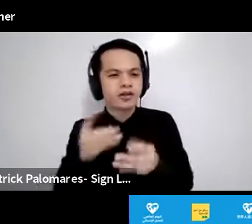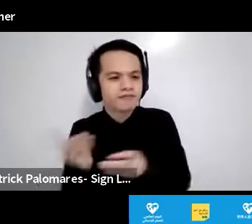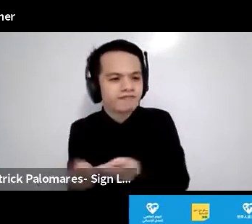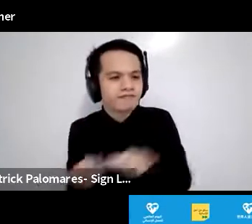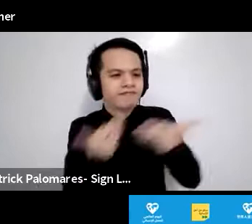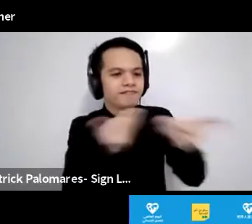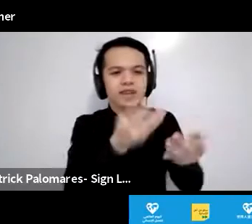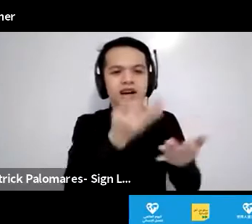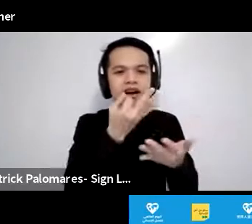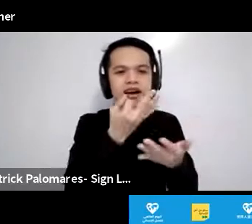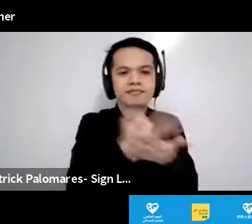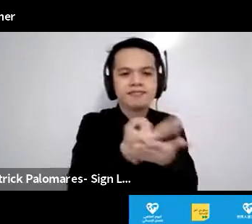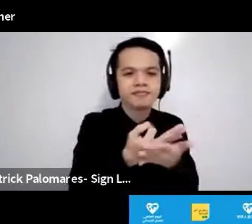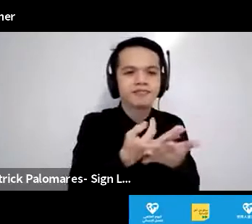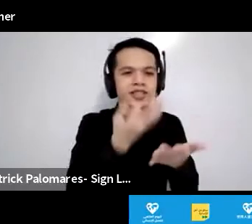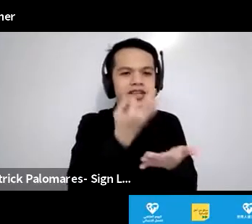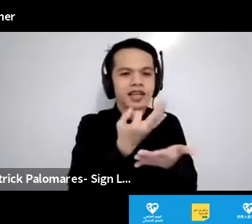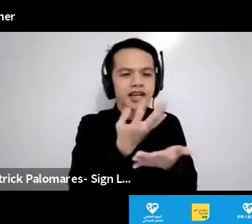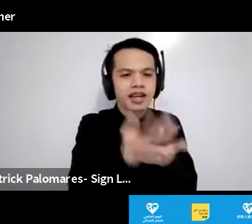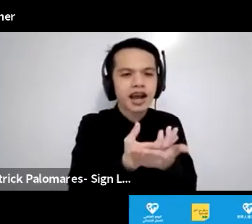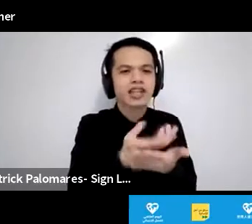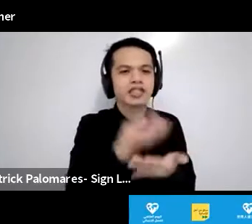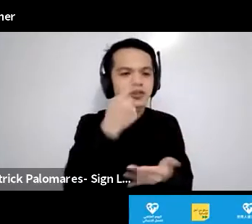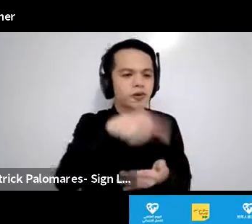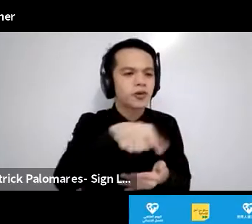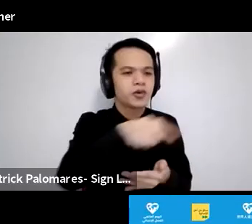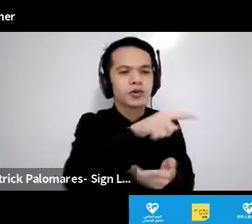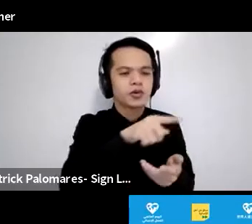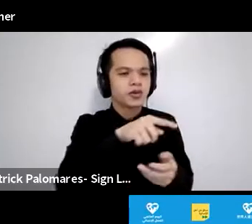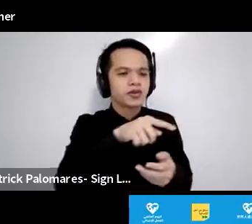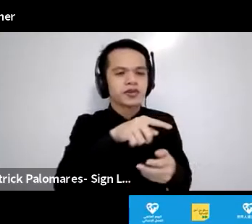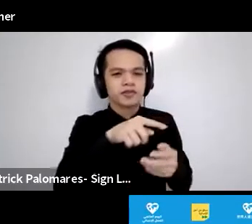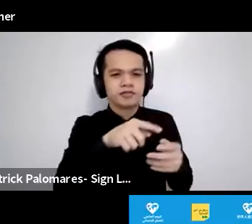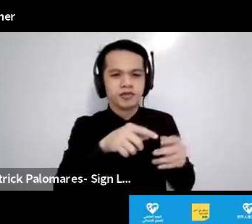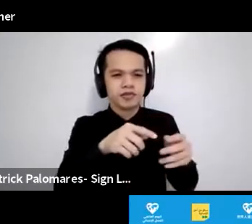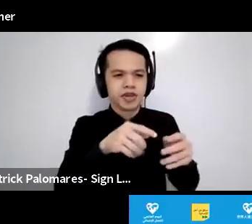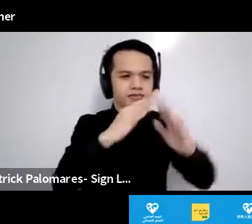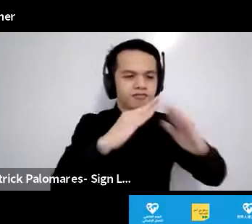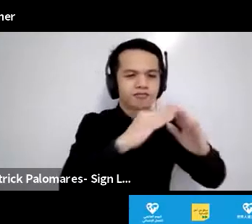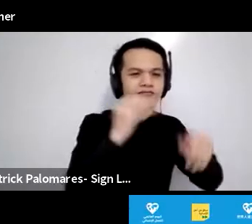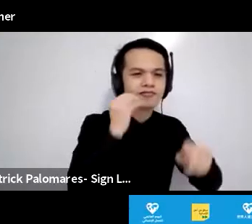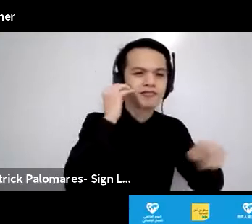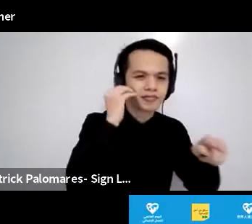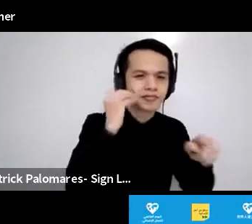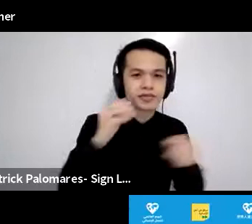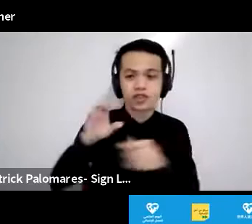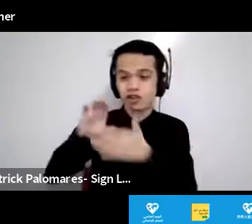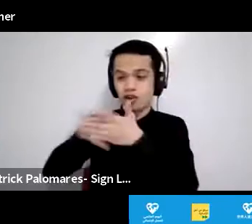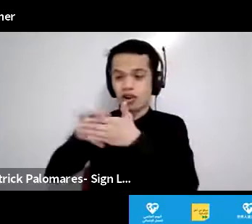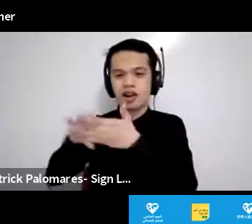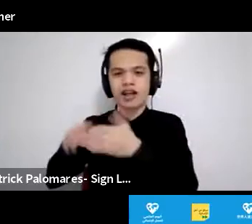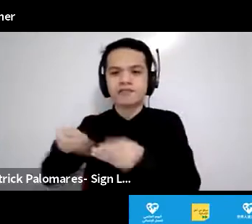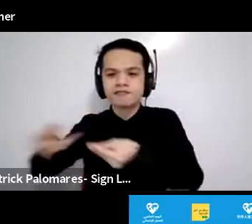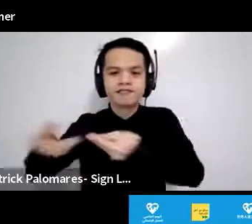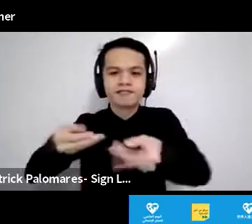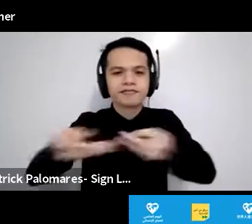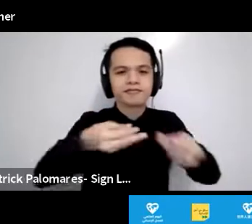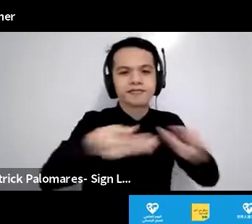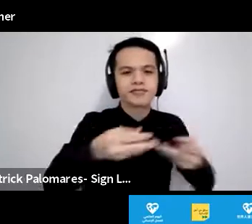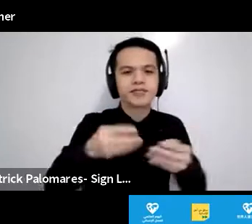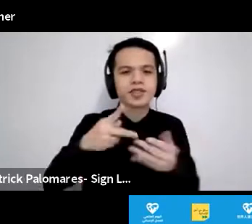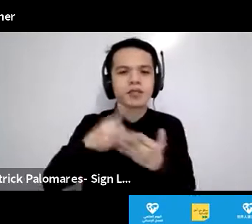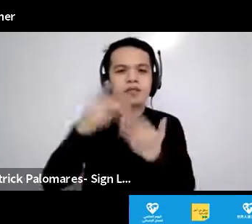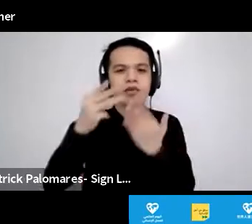cash directly to households prior to a disaster. These cards distributed to program